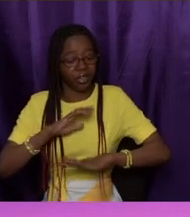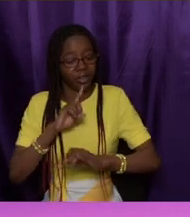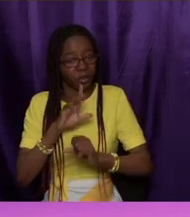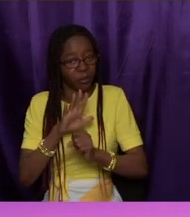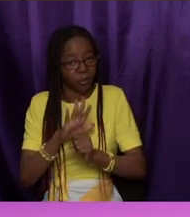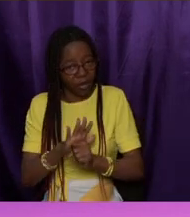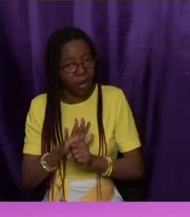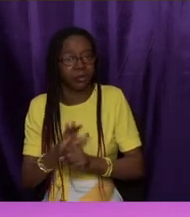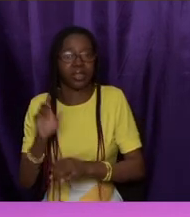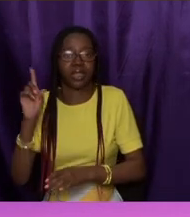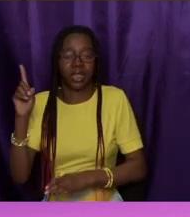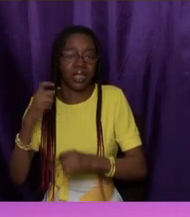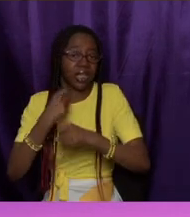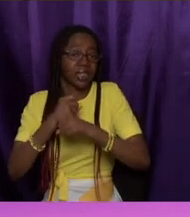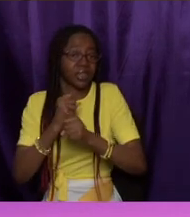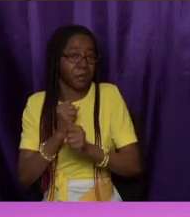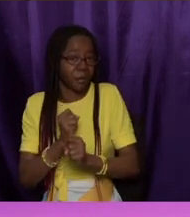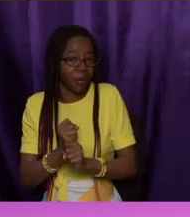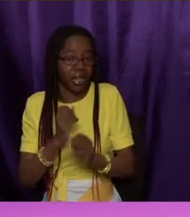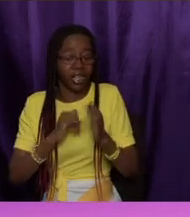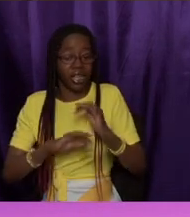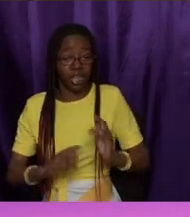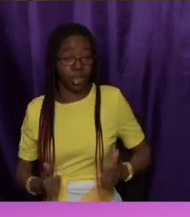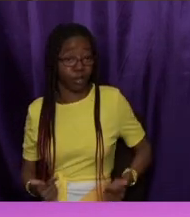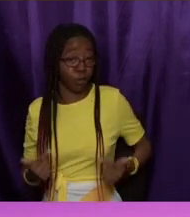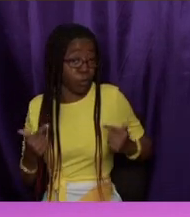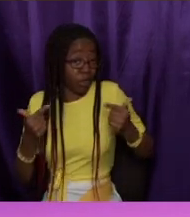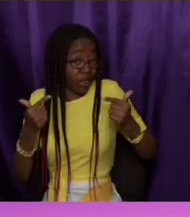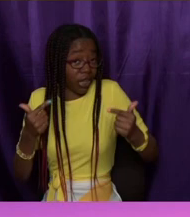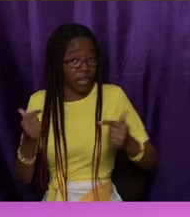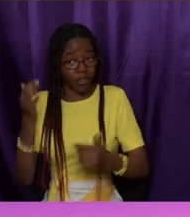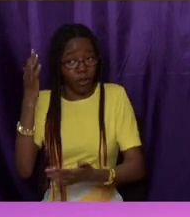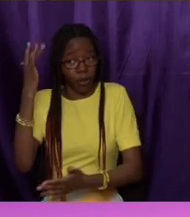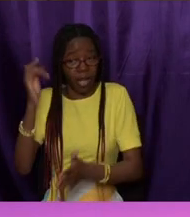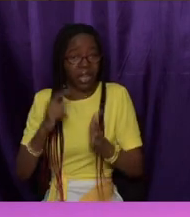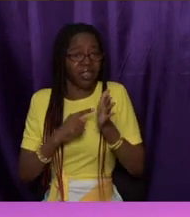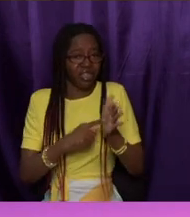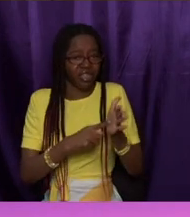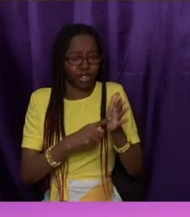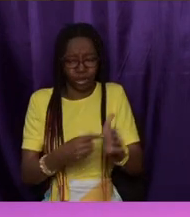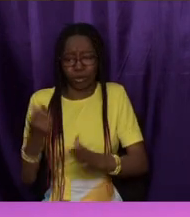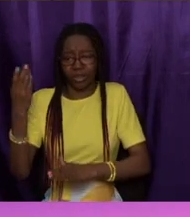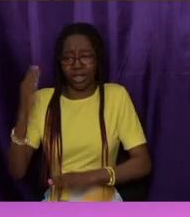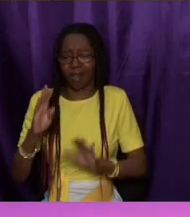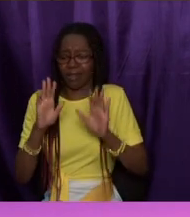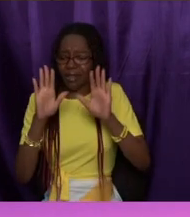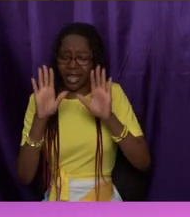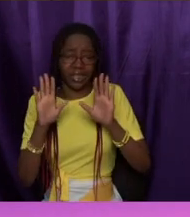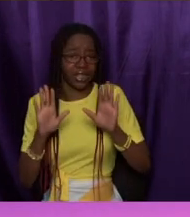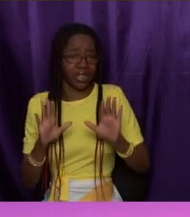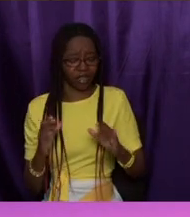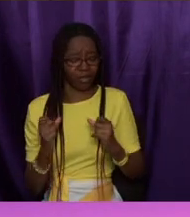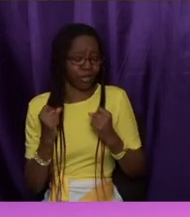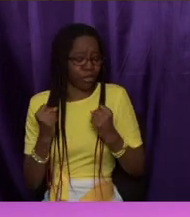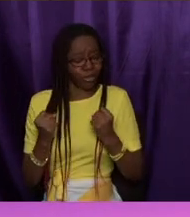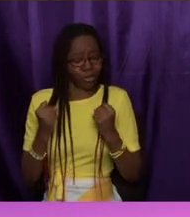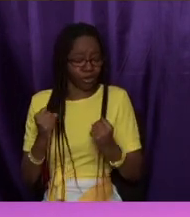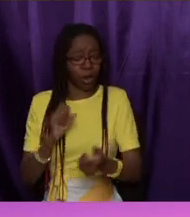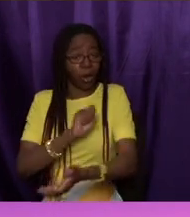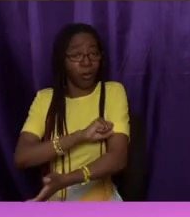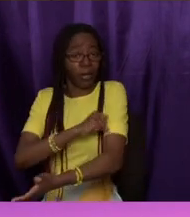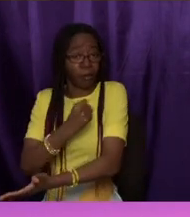promise that he has made in your life because it shows God excellent, strong, and